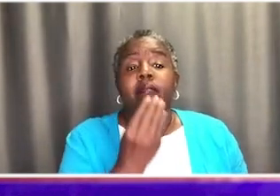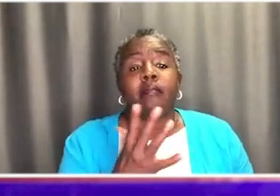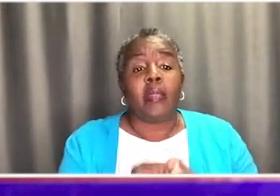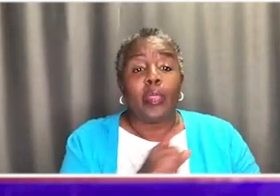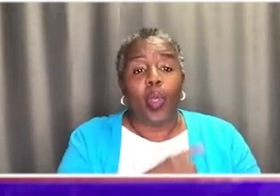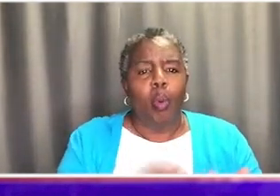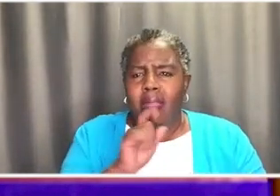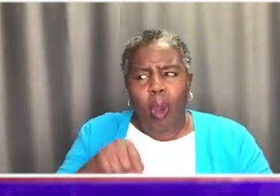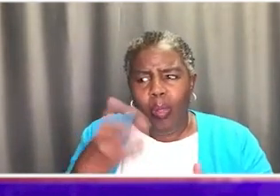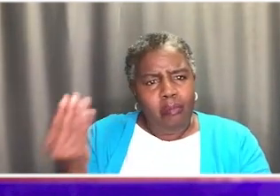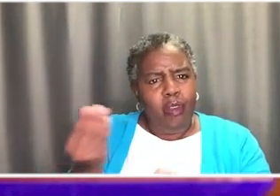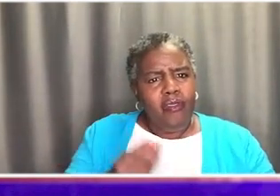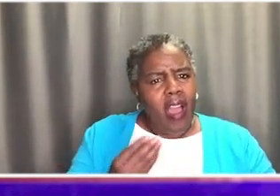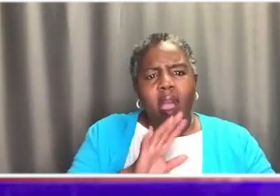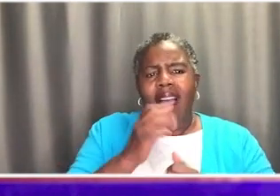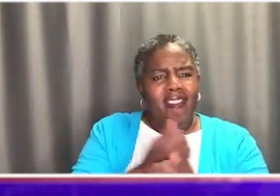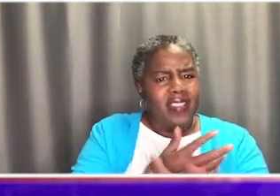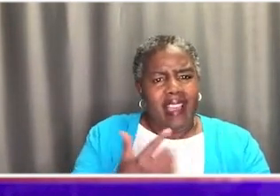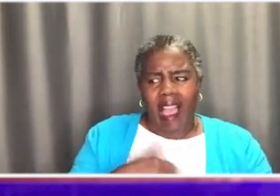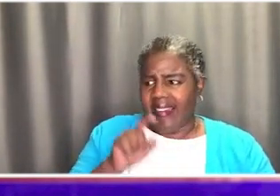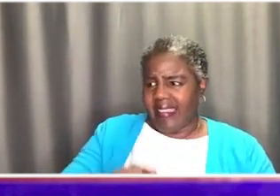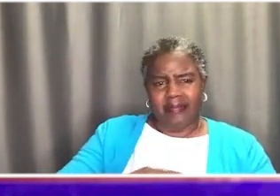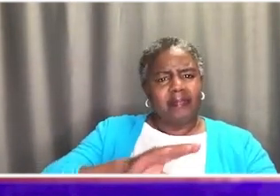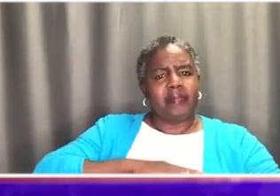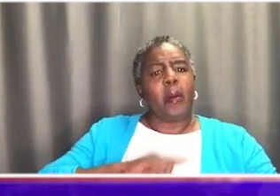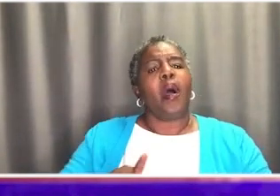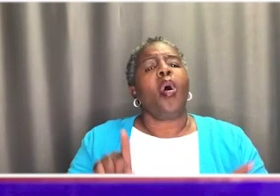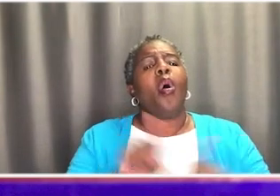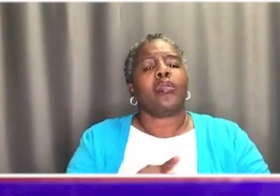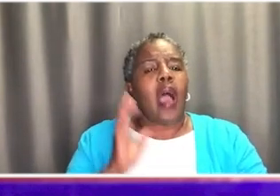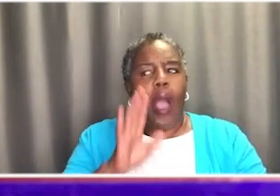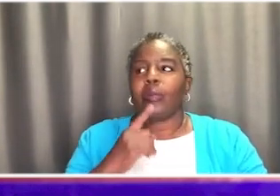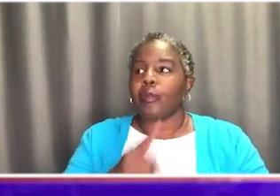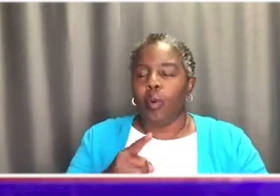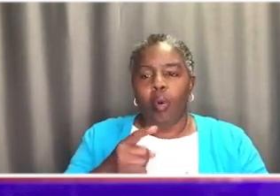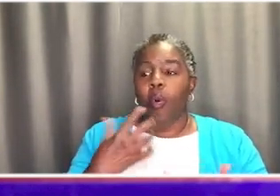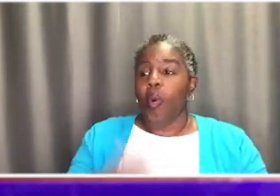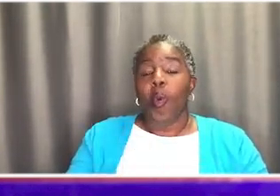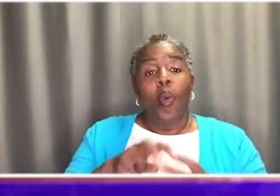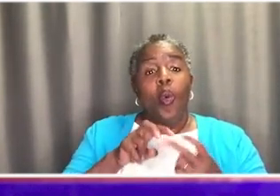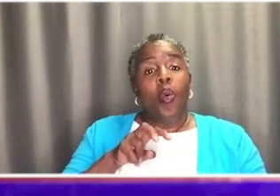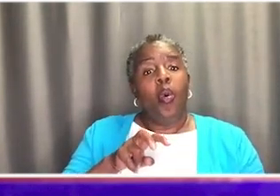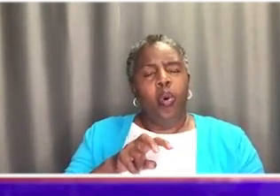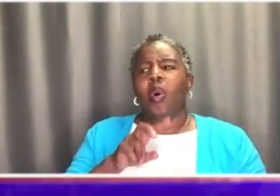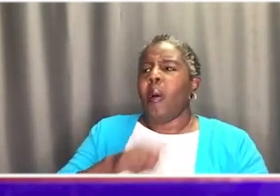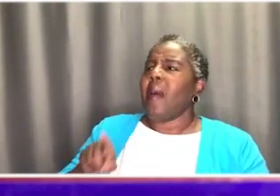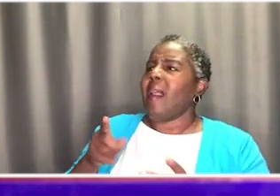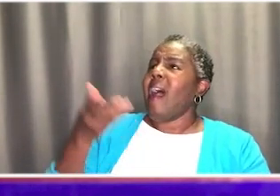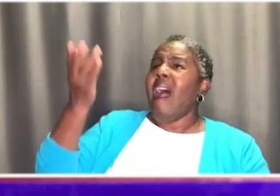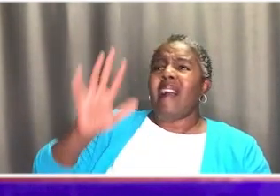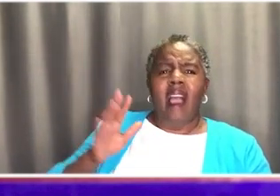Lord not only provided all of my needs, but the Lord, I was so dumbfounded, but he exceeded